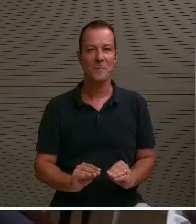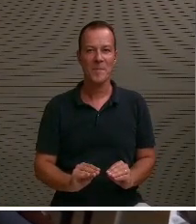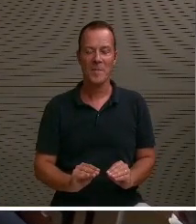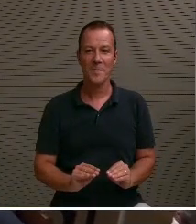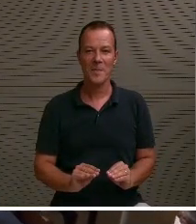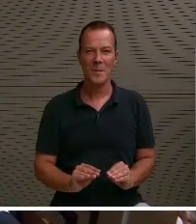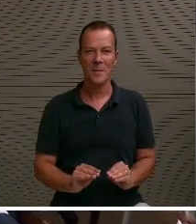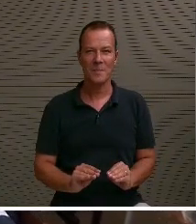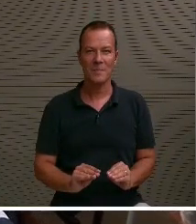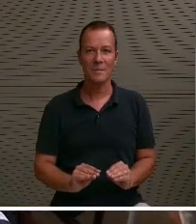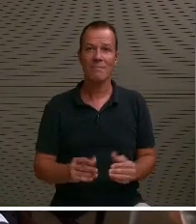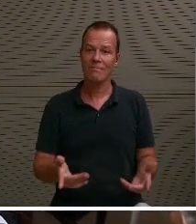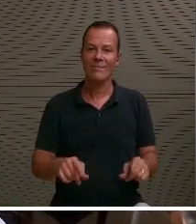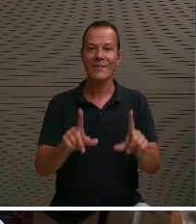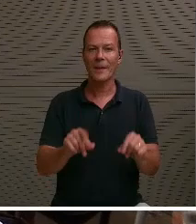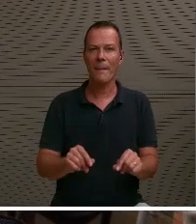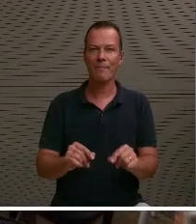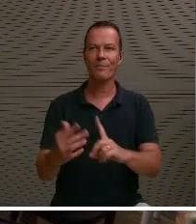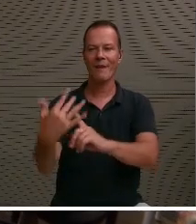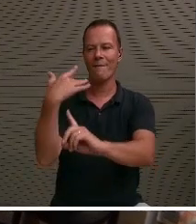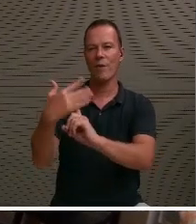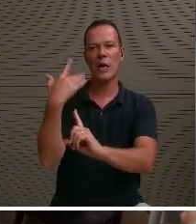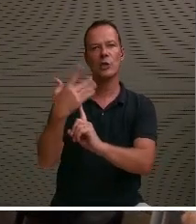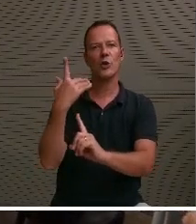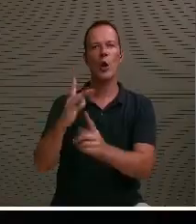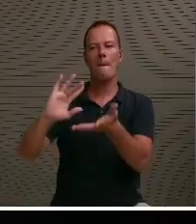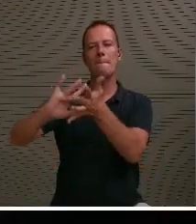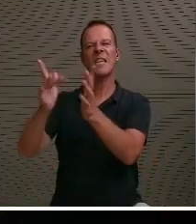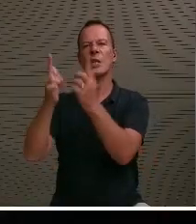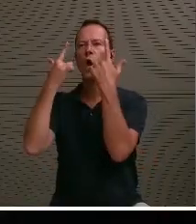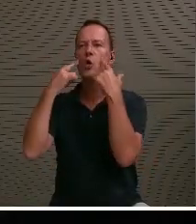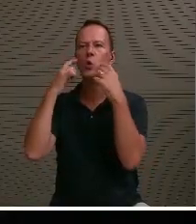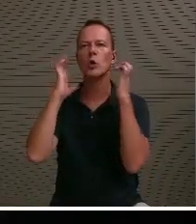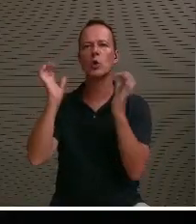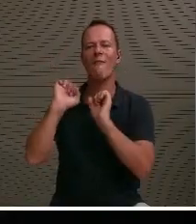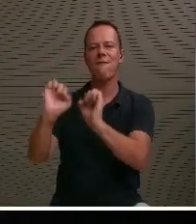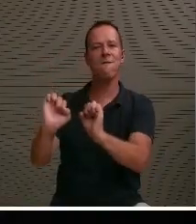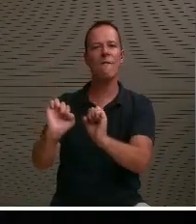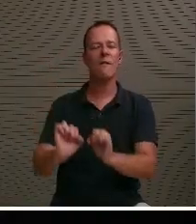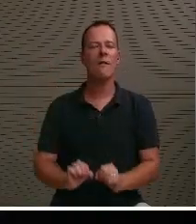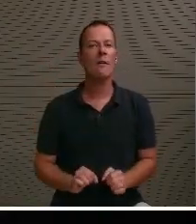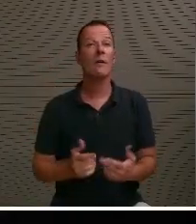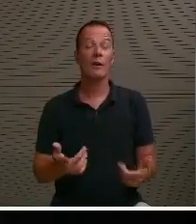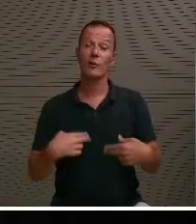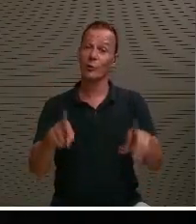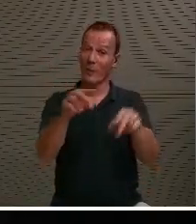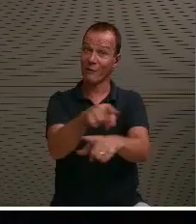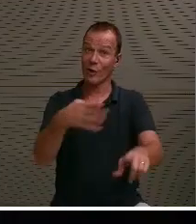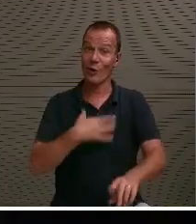with the influence from the Choro from Brazil. So I hope you enjoy.